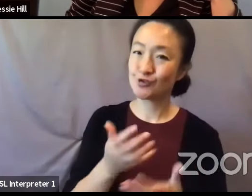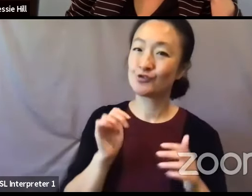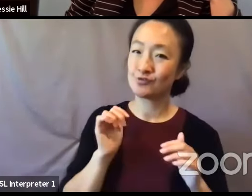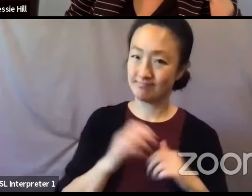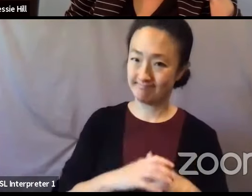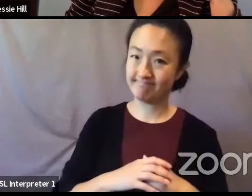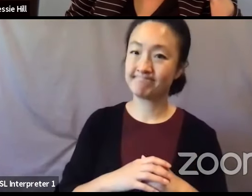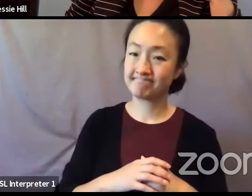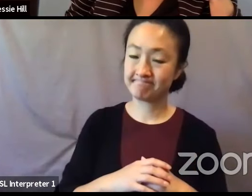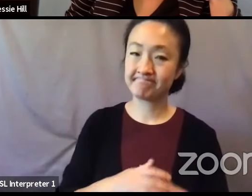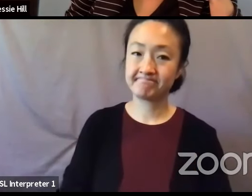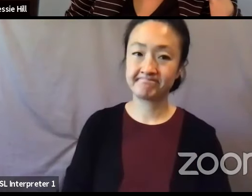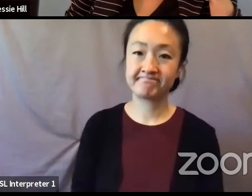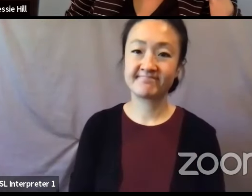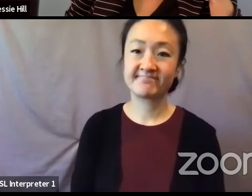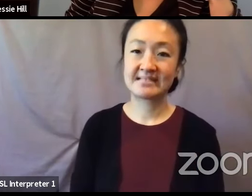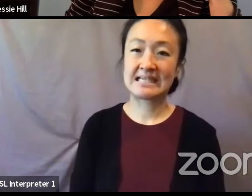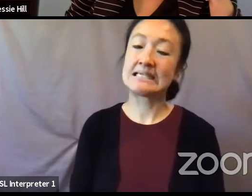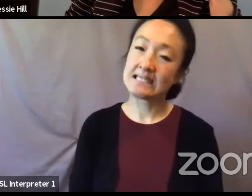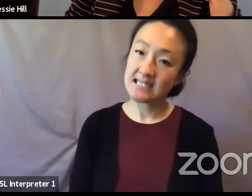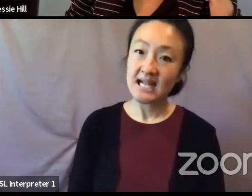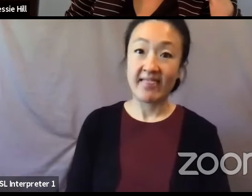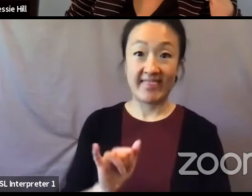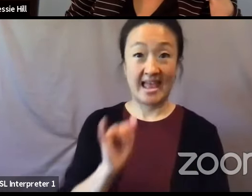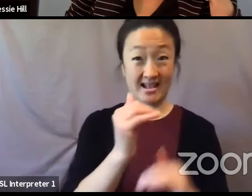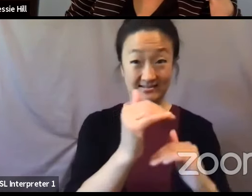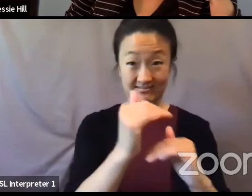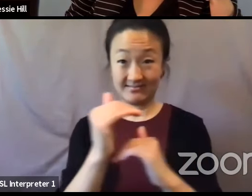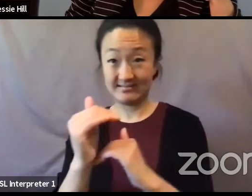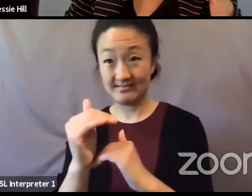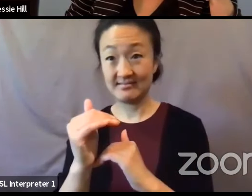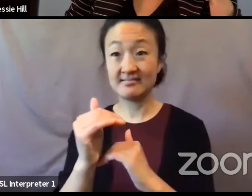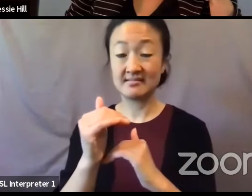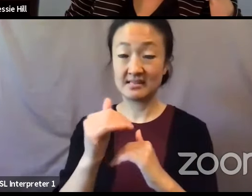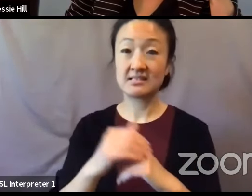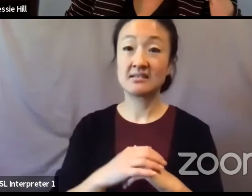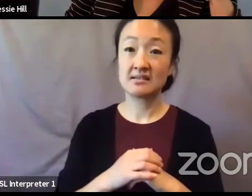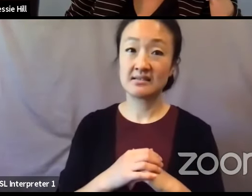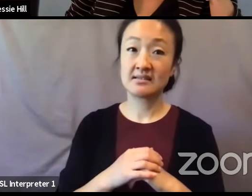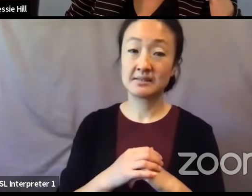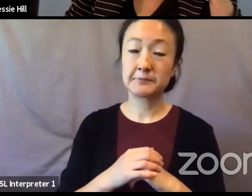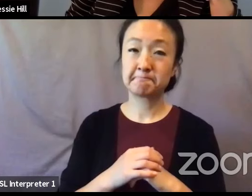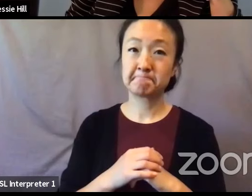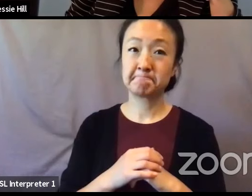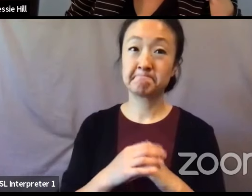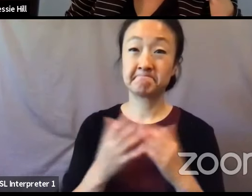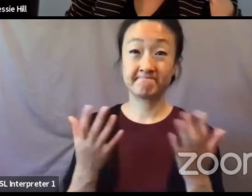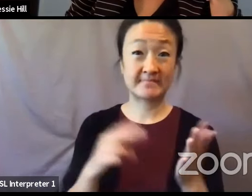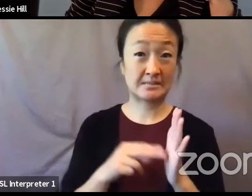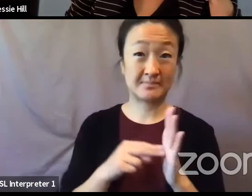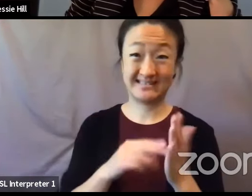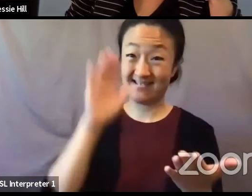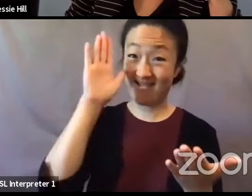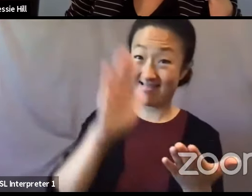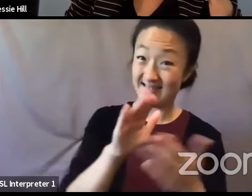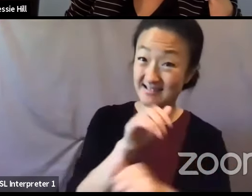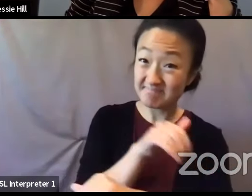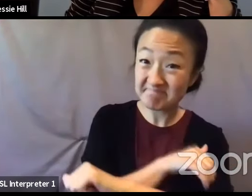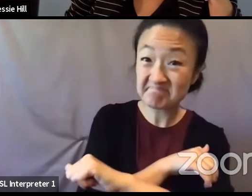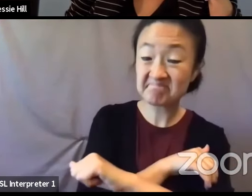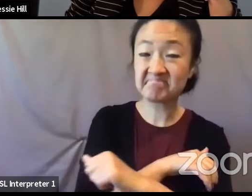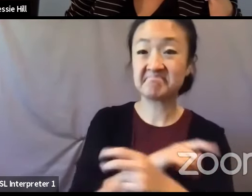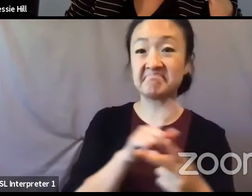And that containment necessarily may dampen it, may